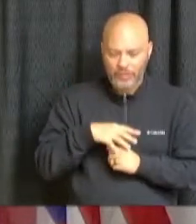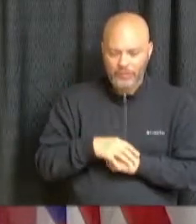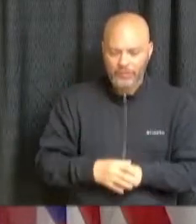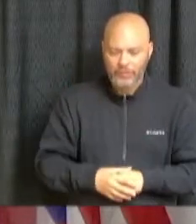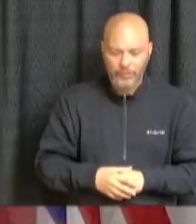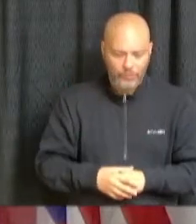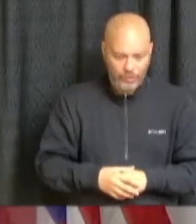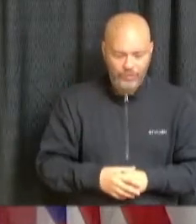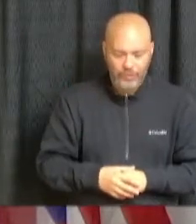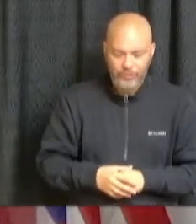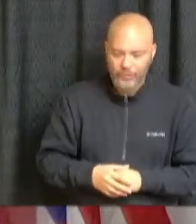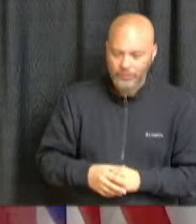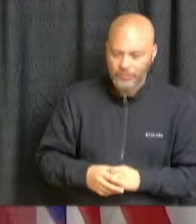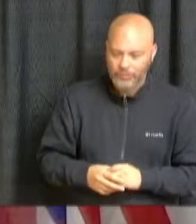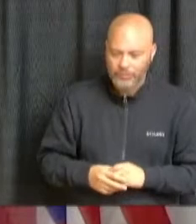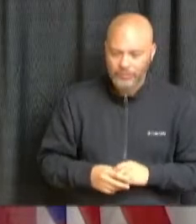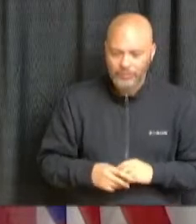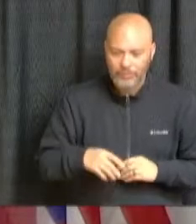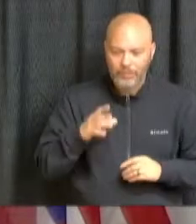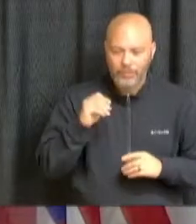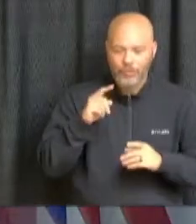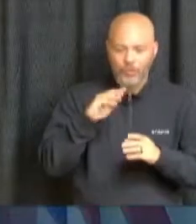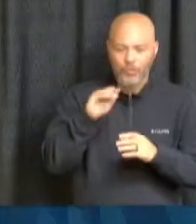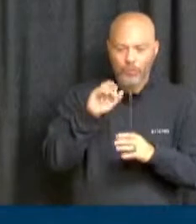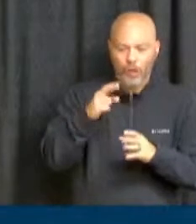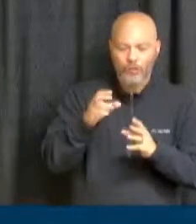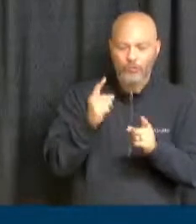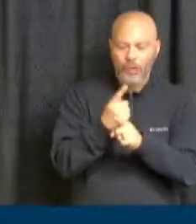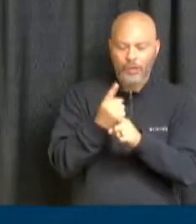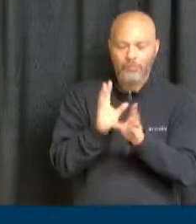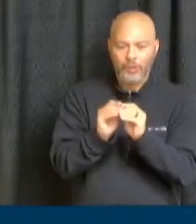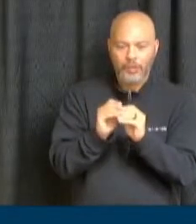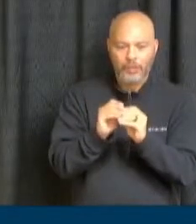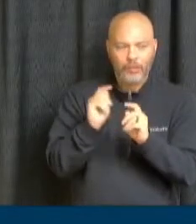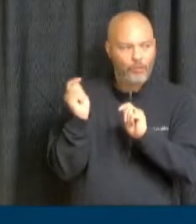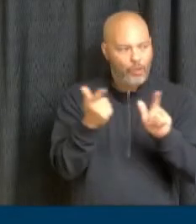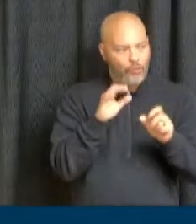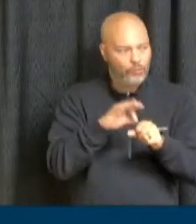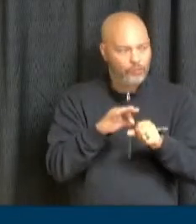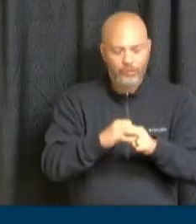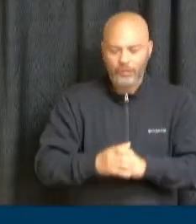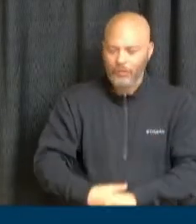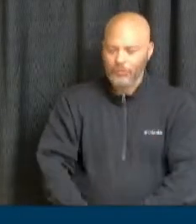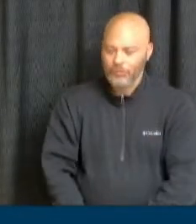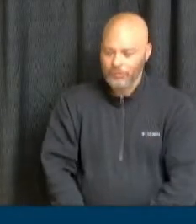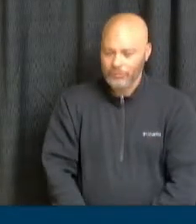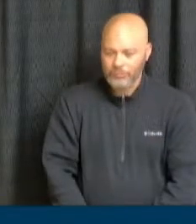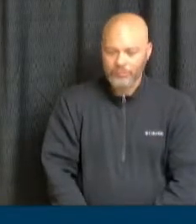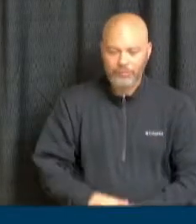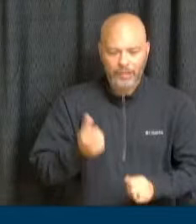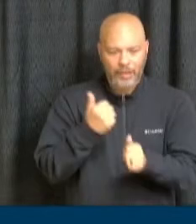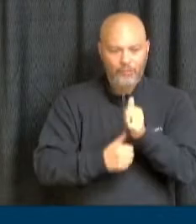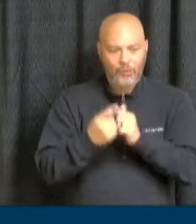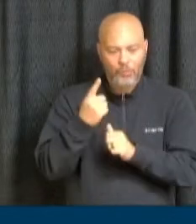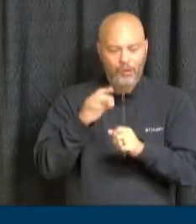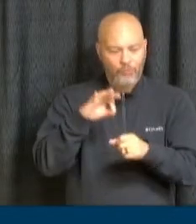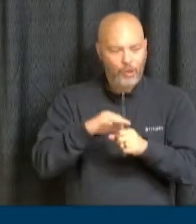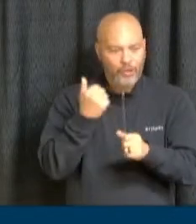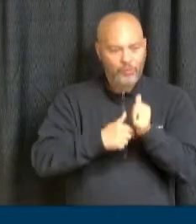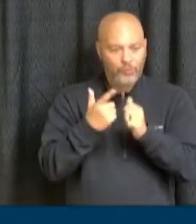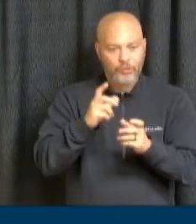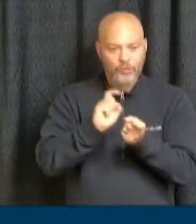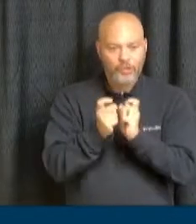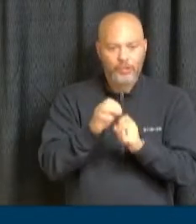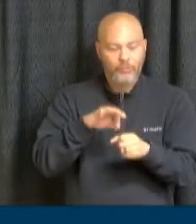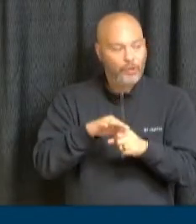This is a vote on the motion to postpone till the March regular session. All members, please cast your vote. Every member voted. Any member wish to change their